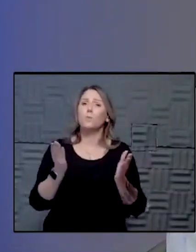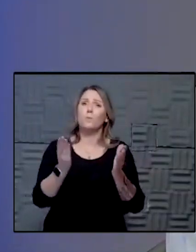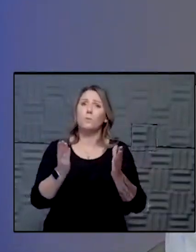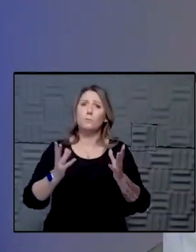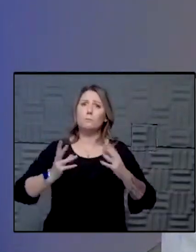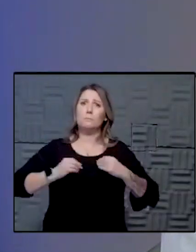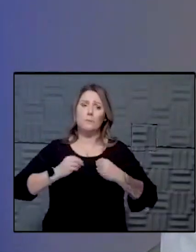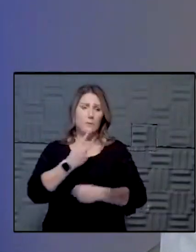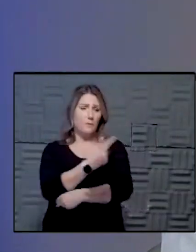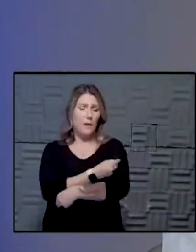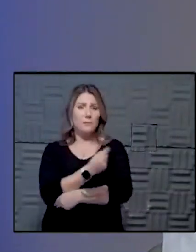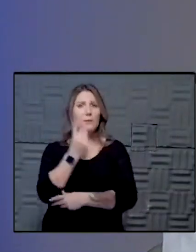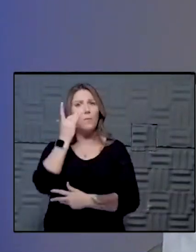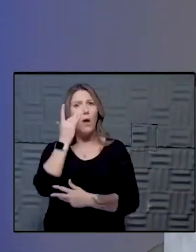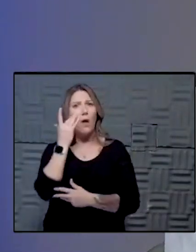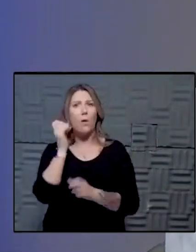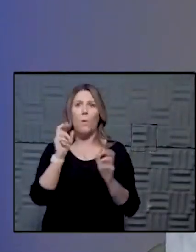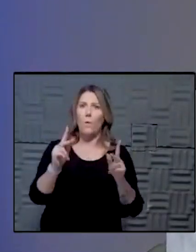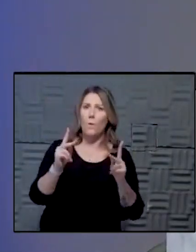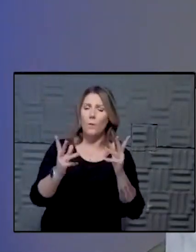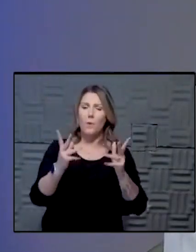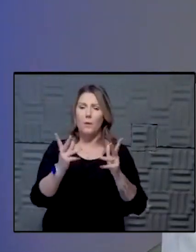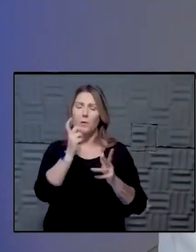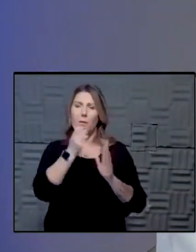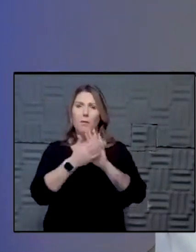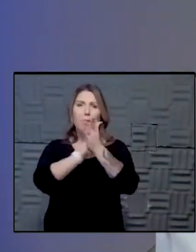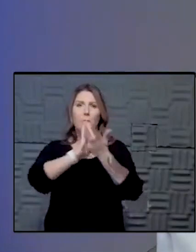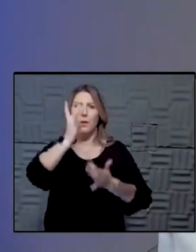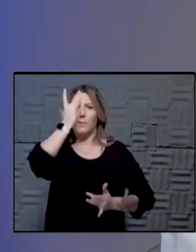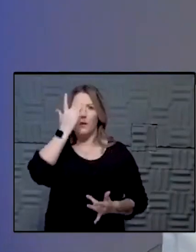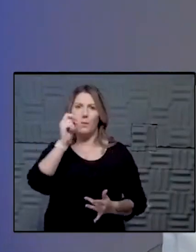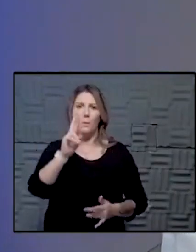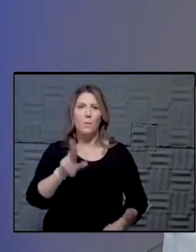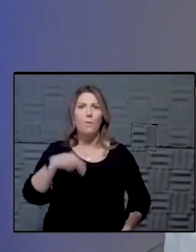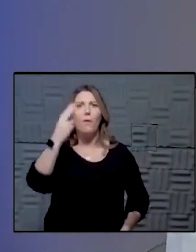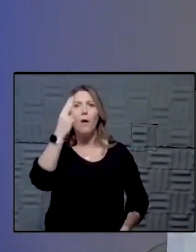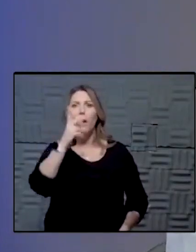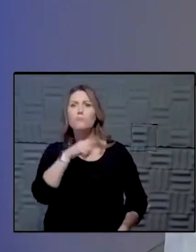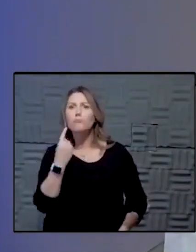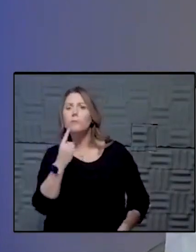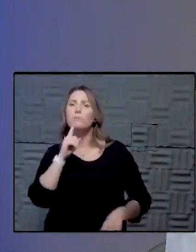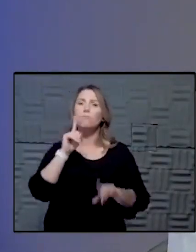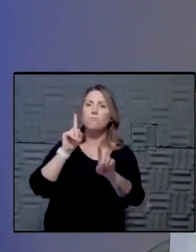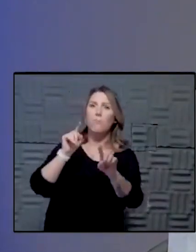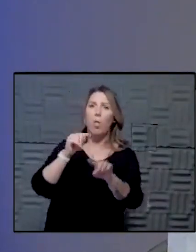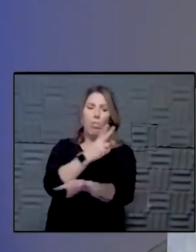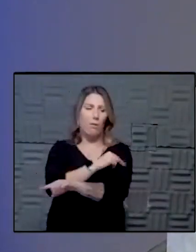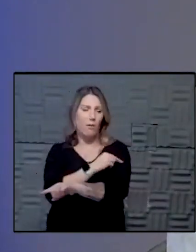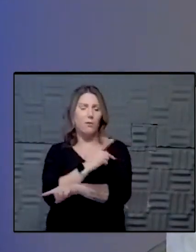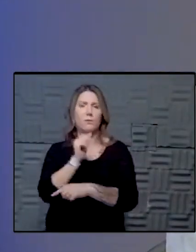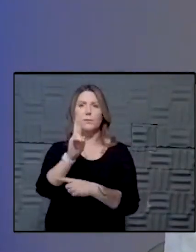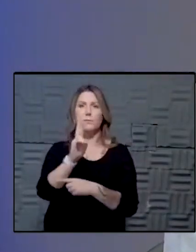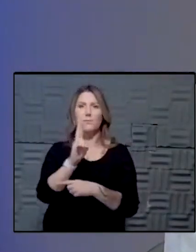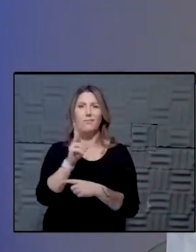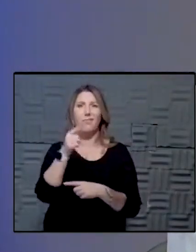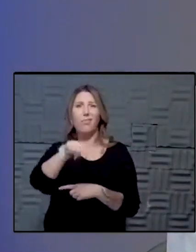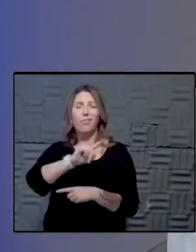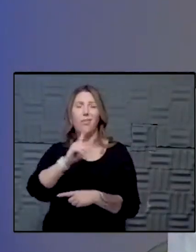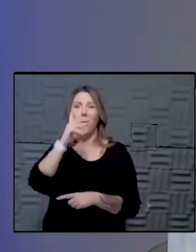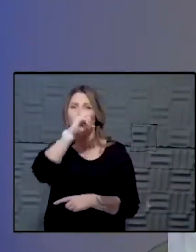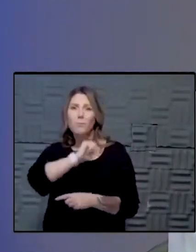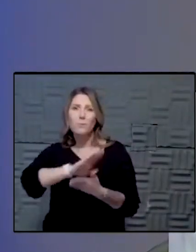them because, okay, they may not get ill or have a high risk to go to the hospital, but they are still going to be missing school if they